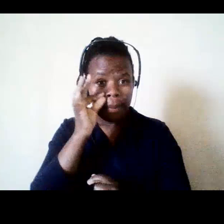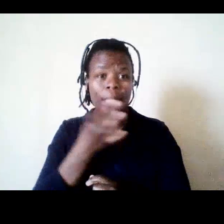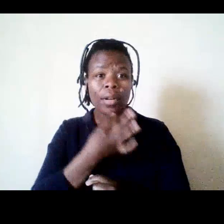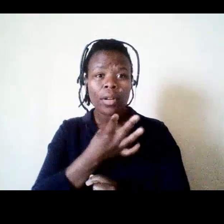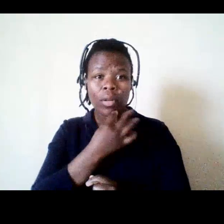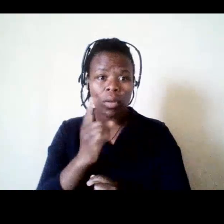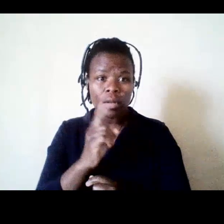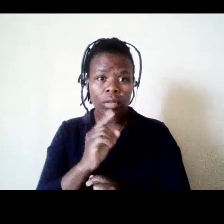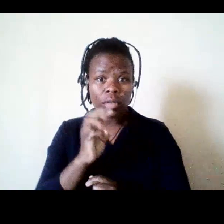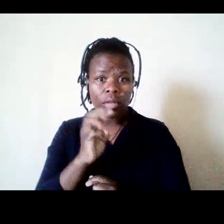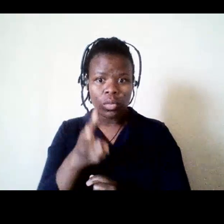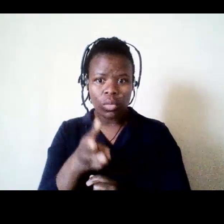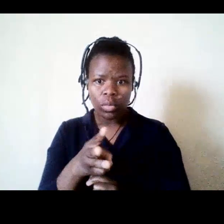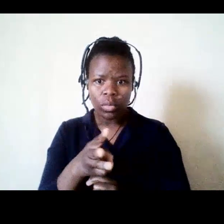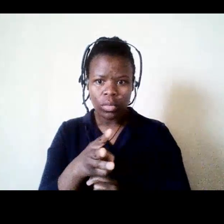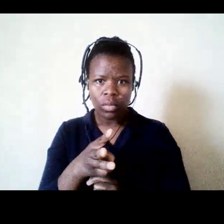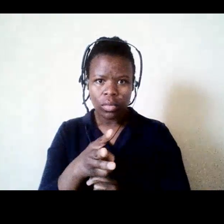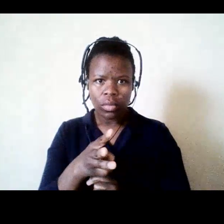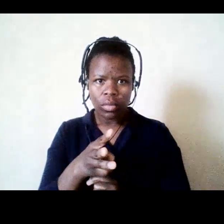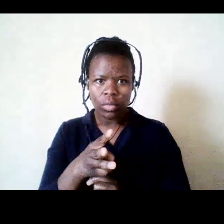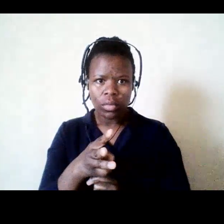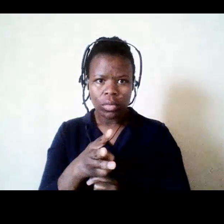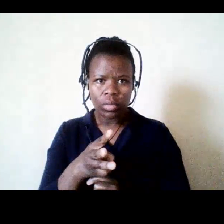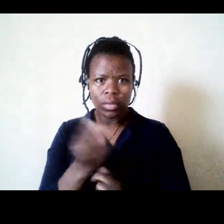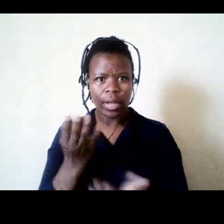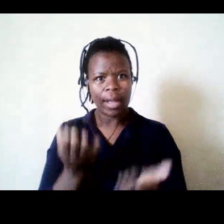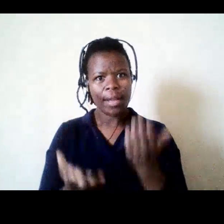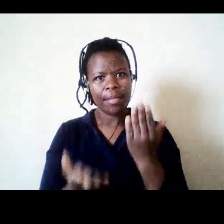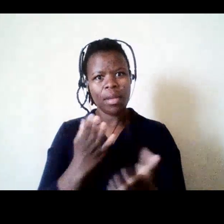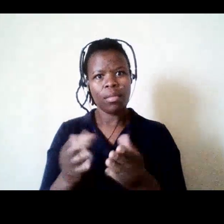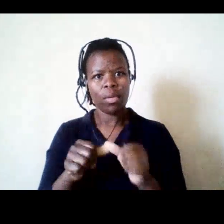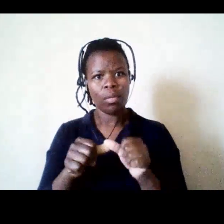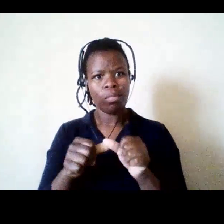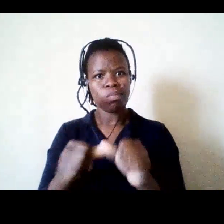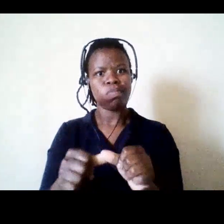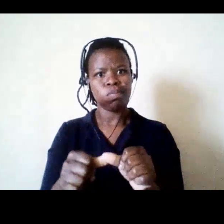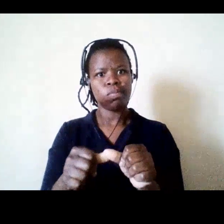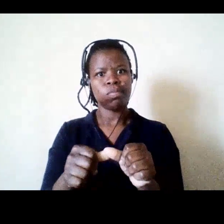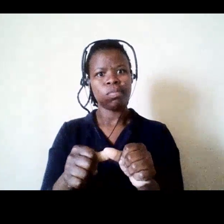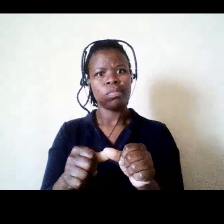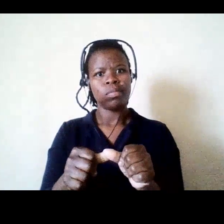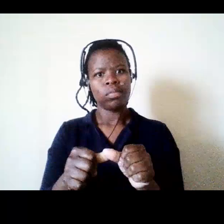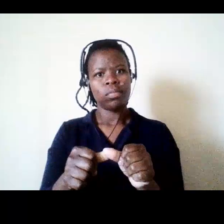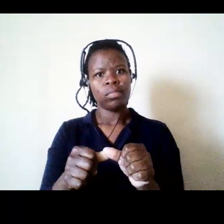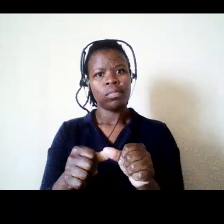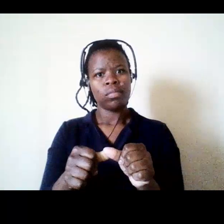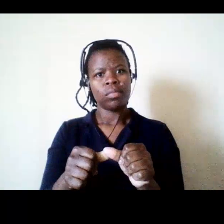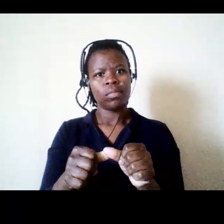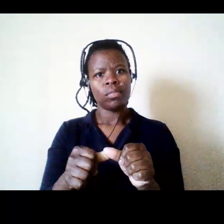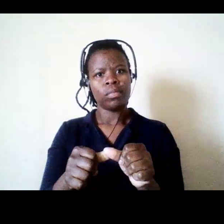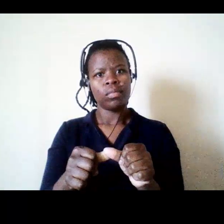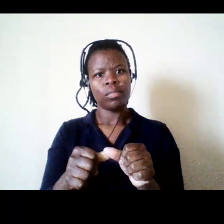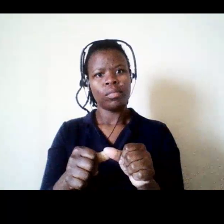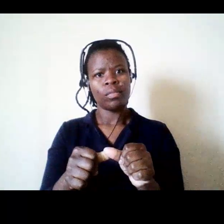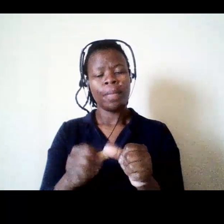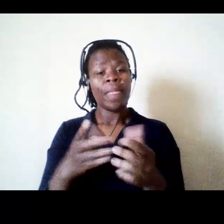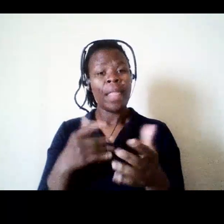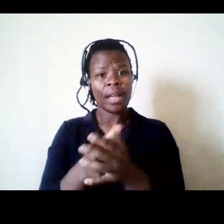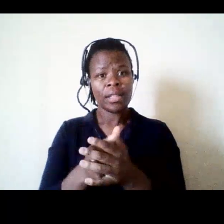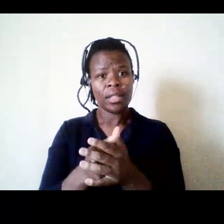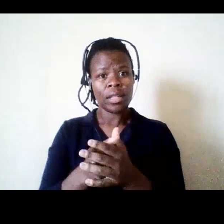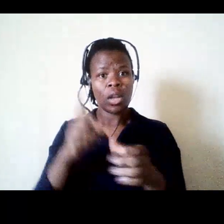most 5:15, and then we'll end it. So in about 20 minutes time, then we'll end it. Afikila, I will come to you